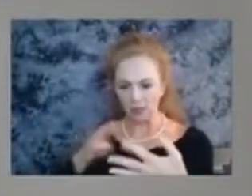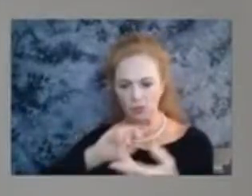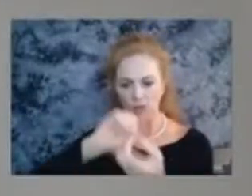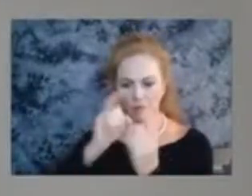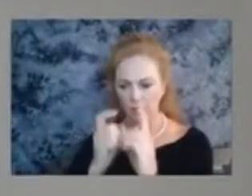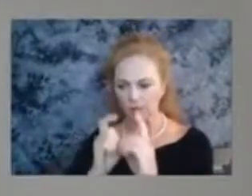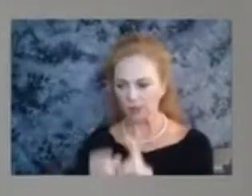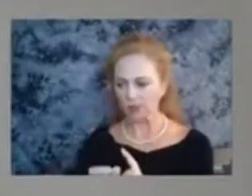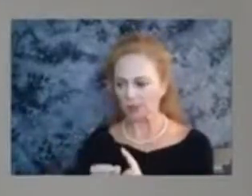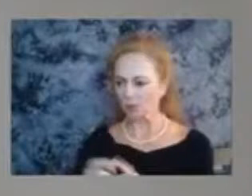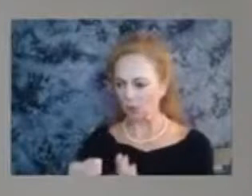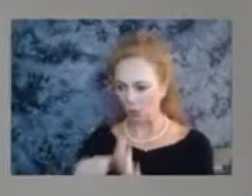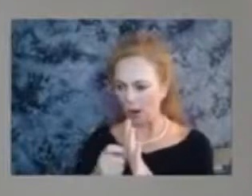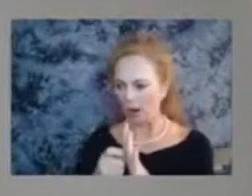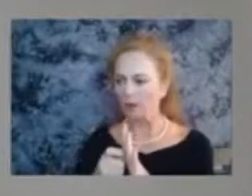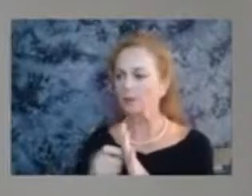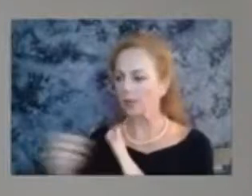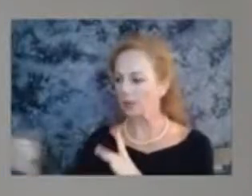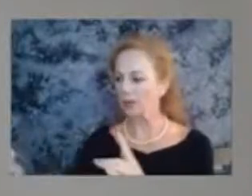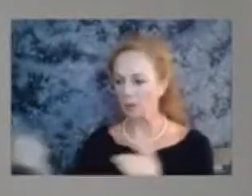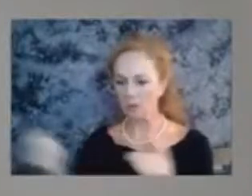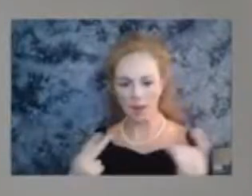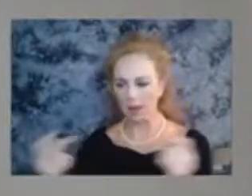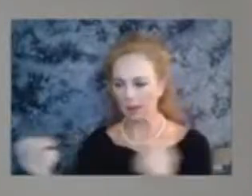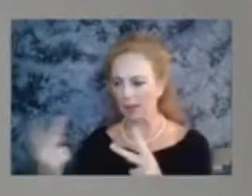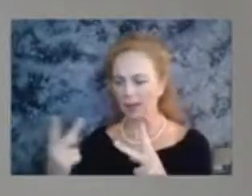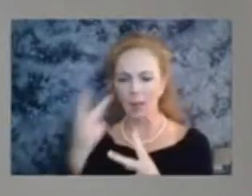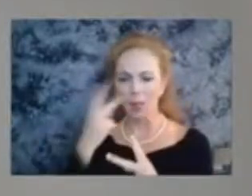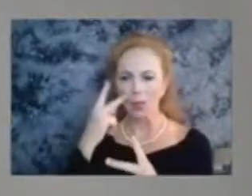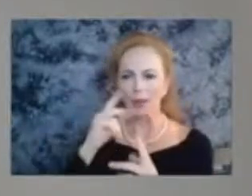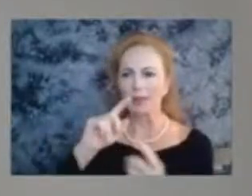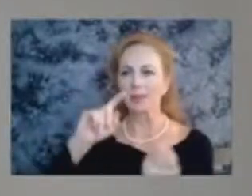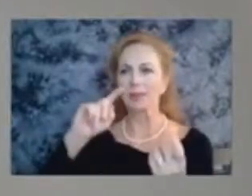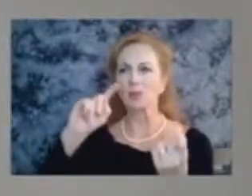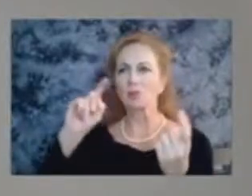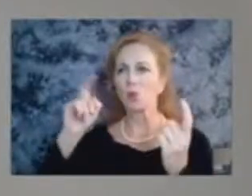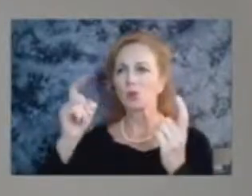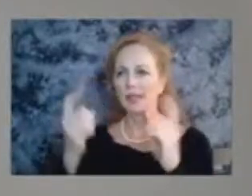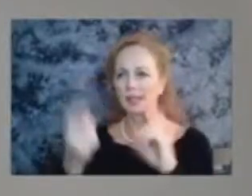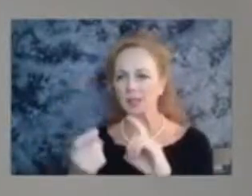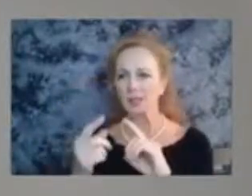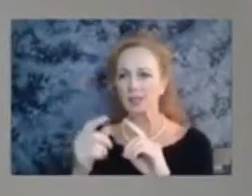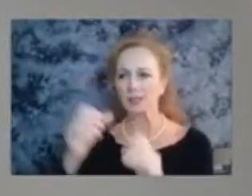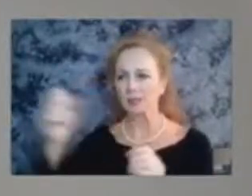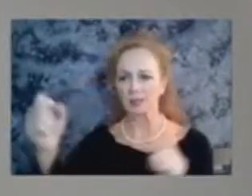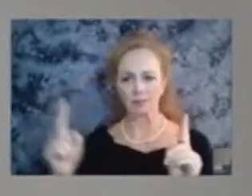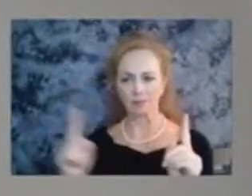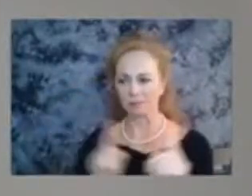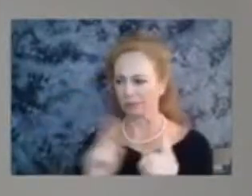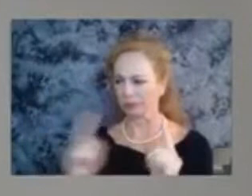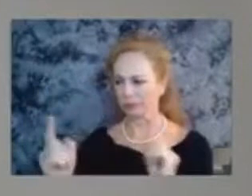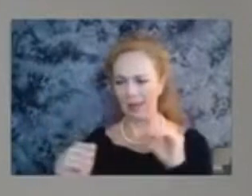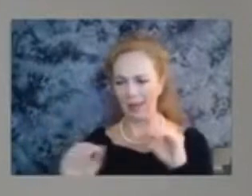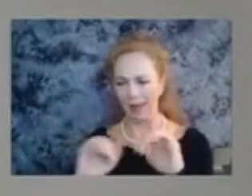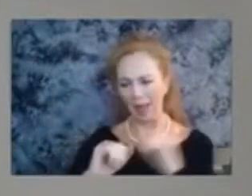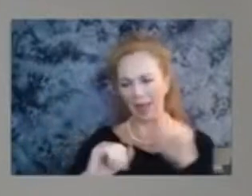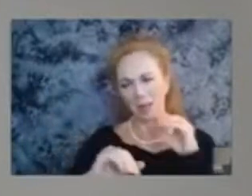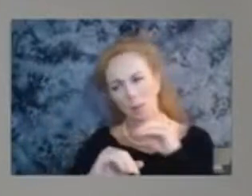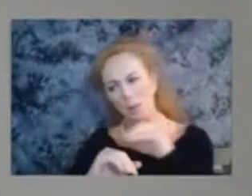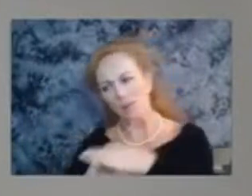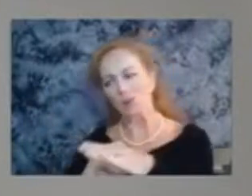students and which to bring them back, looking at the rotations and number of those rotations that it would be, what that impact of that is on the